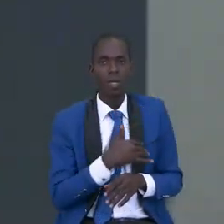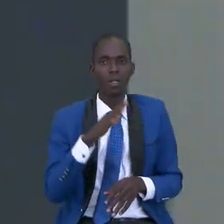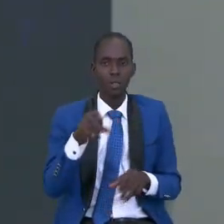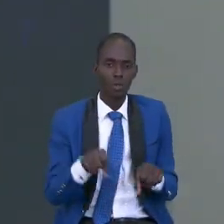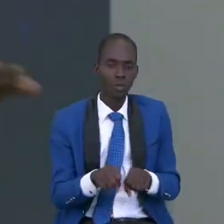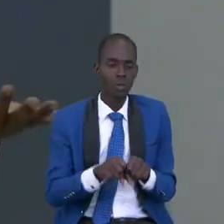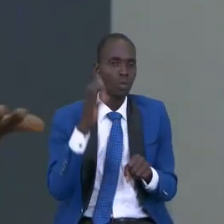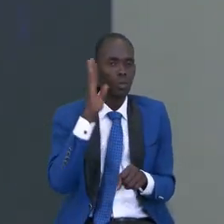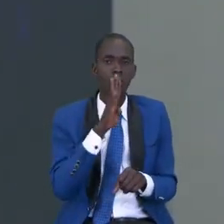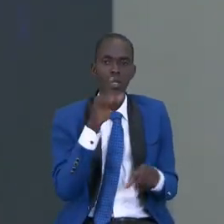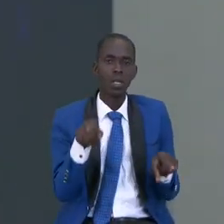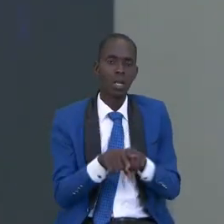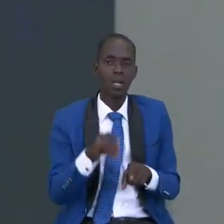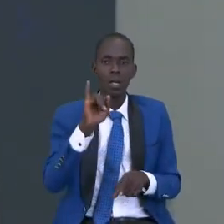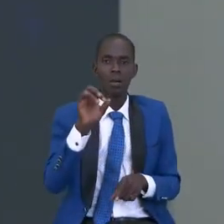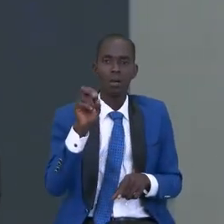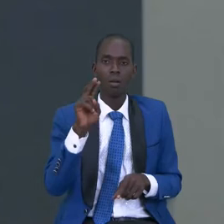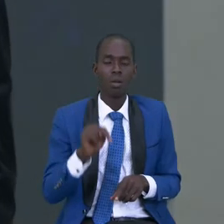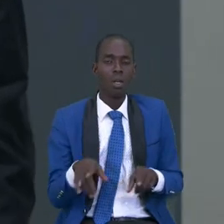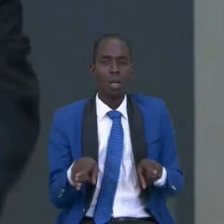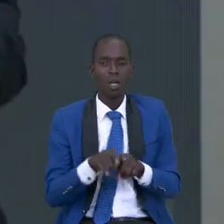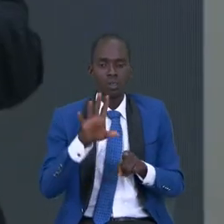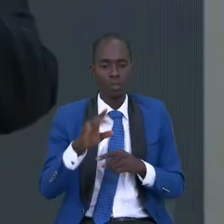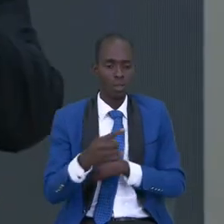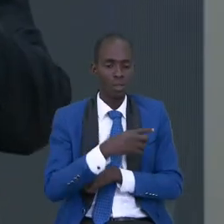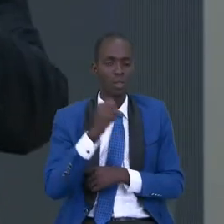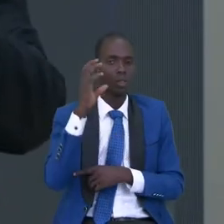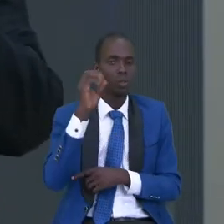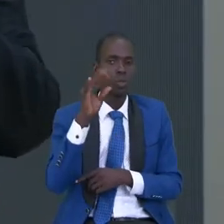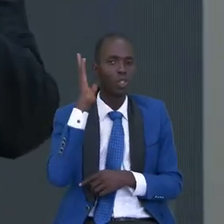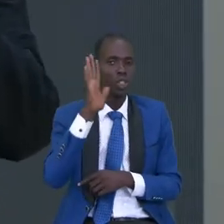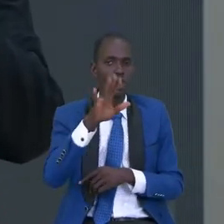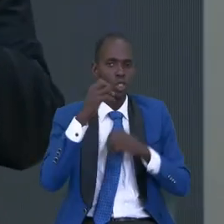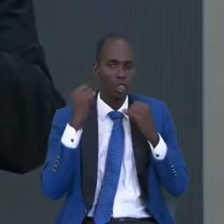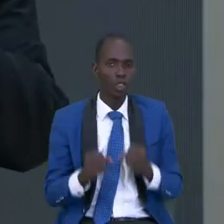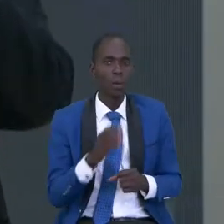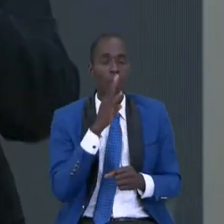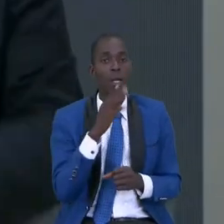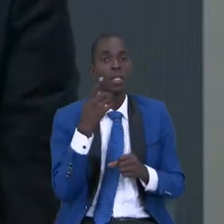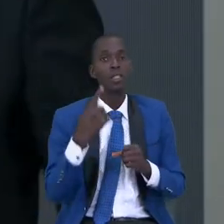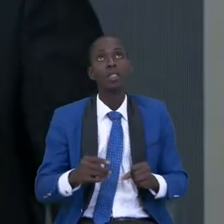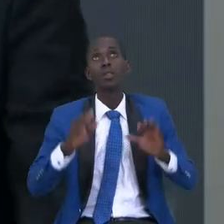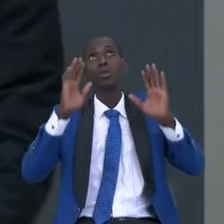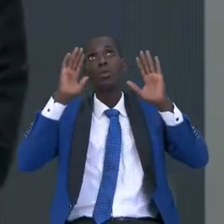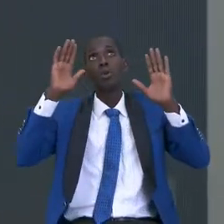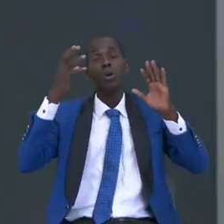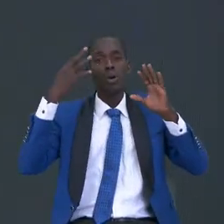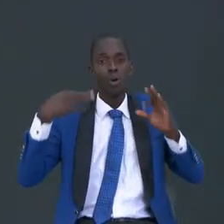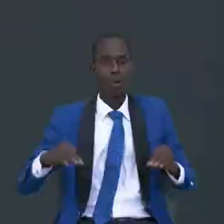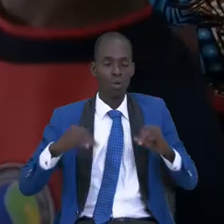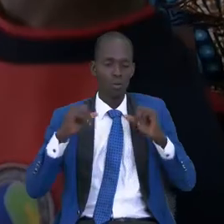of iron, and as your days, so shall your strength be. The wonder of steadfastness will remain in your life